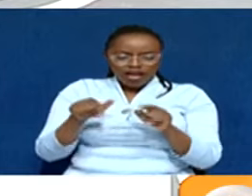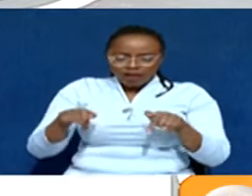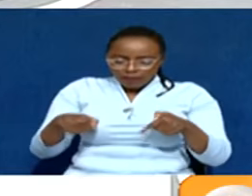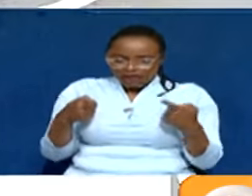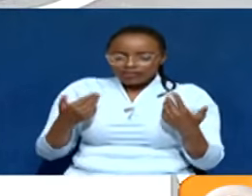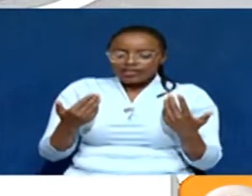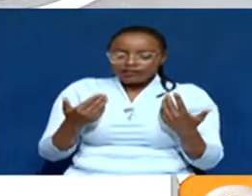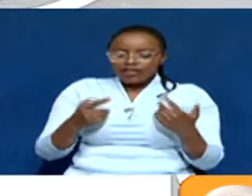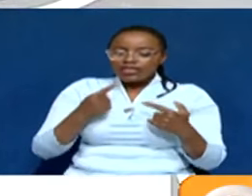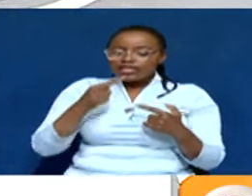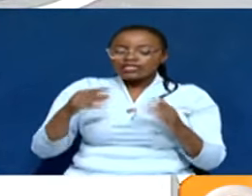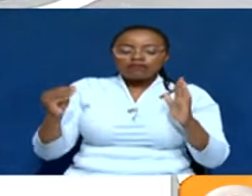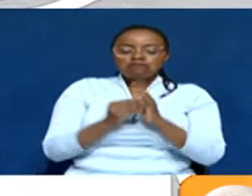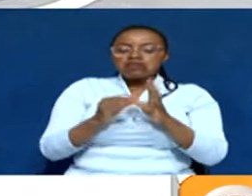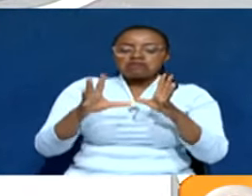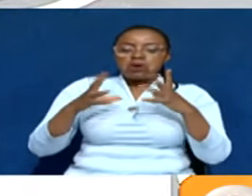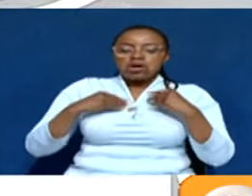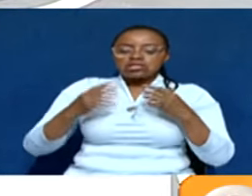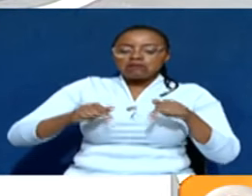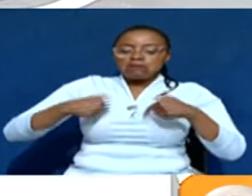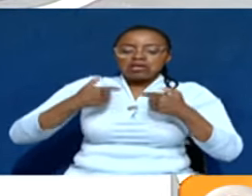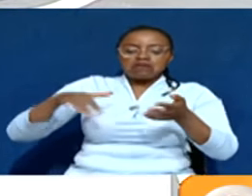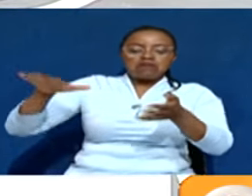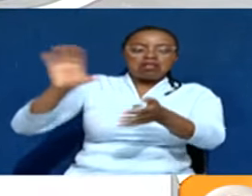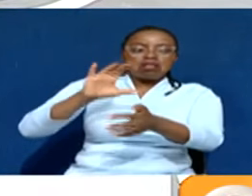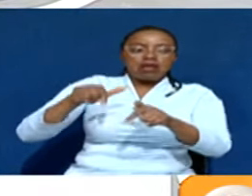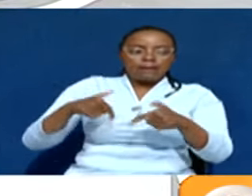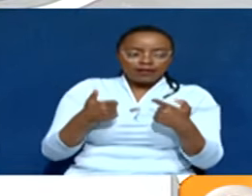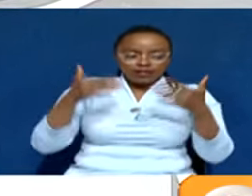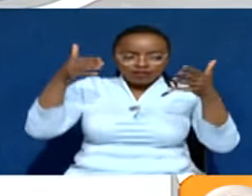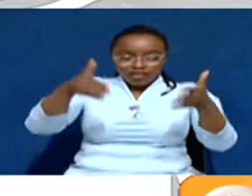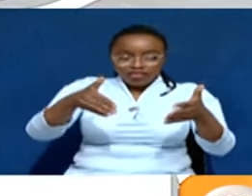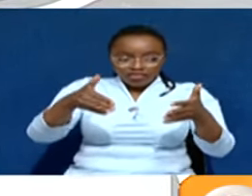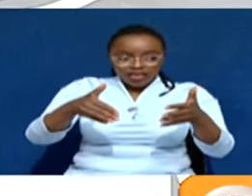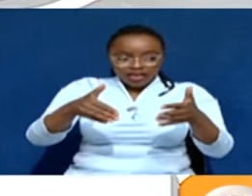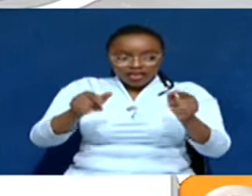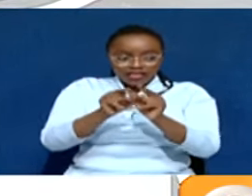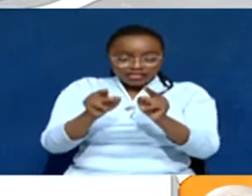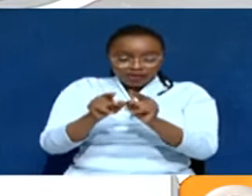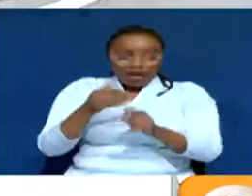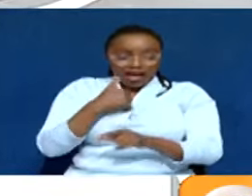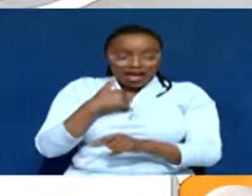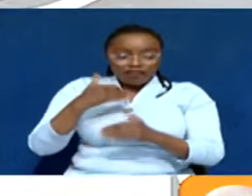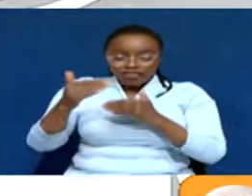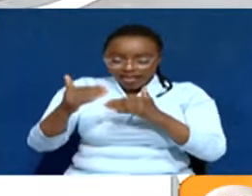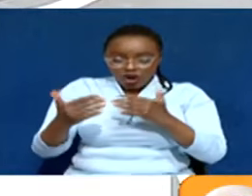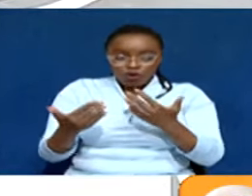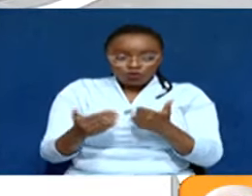myself. Jeff, yeah. I was there at that point, ya gun.